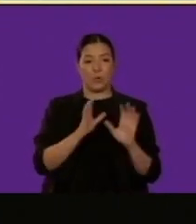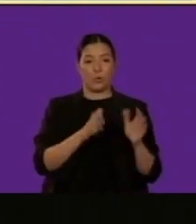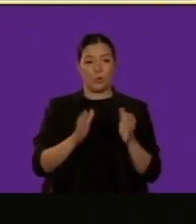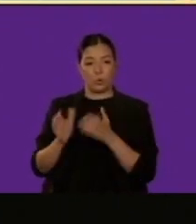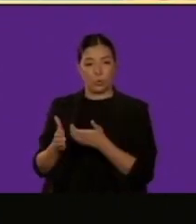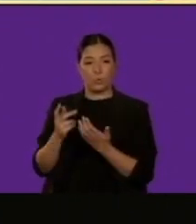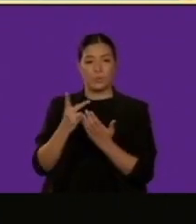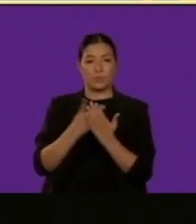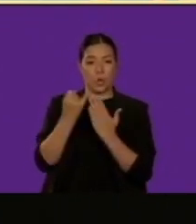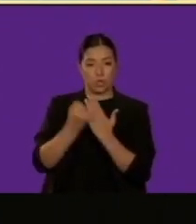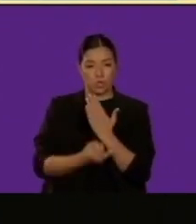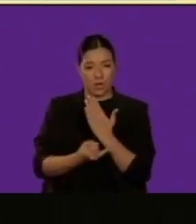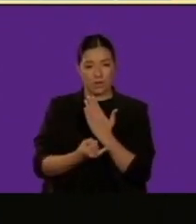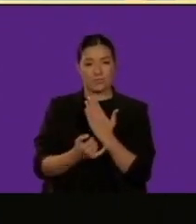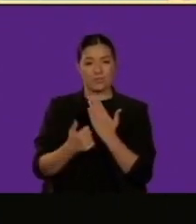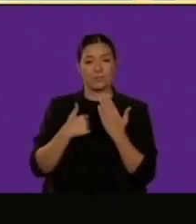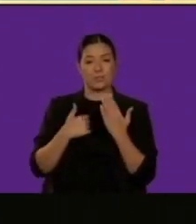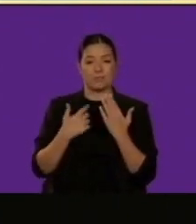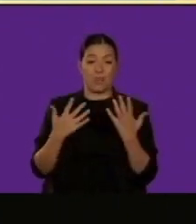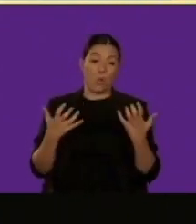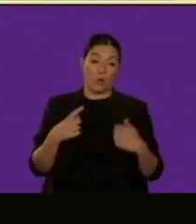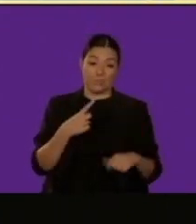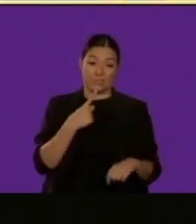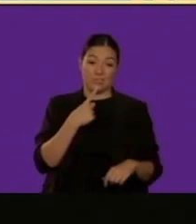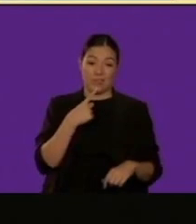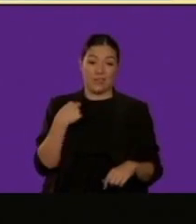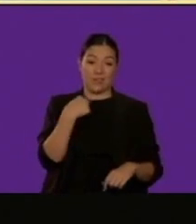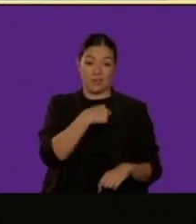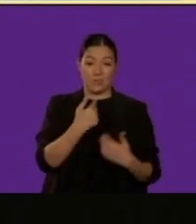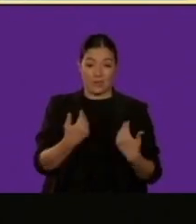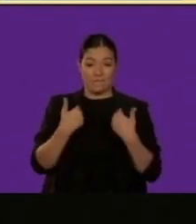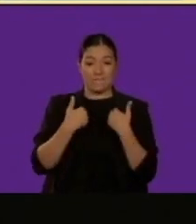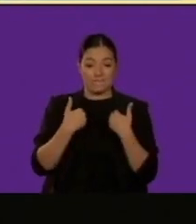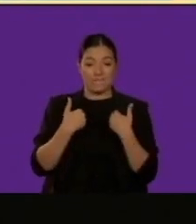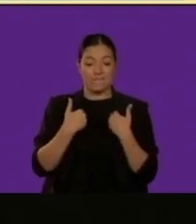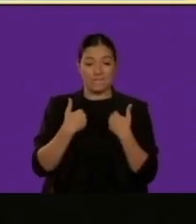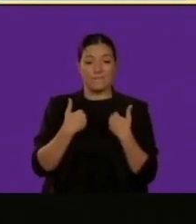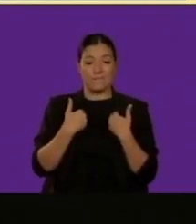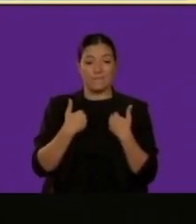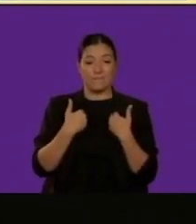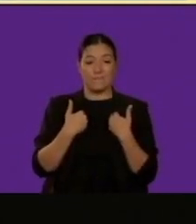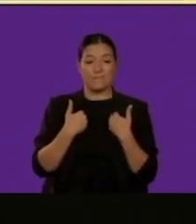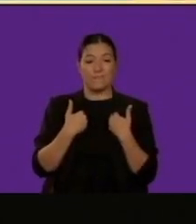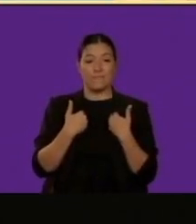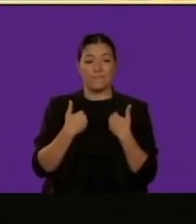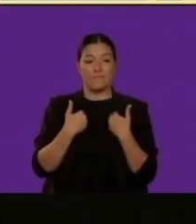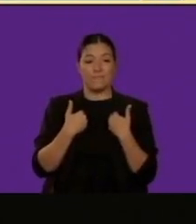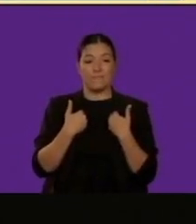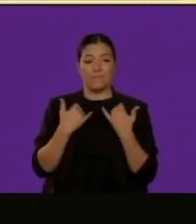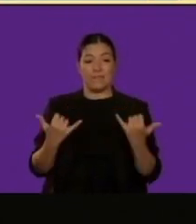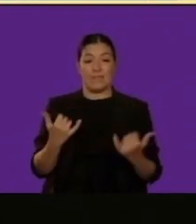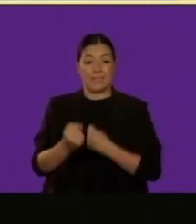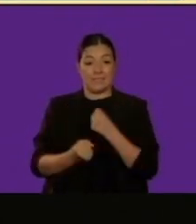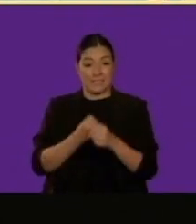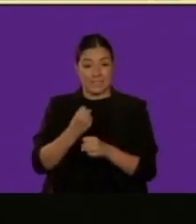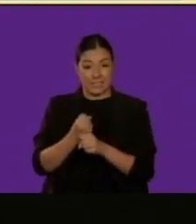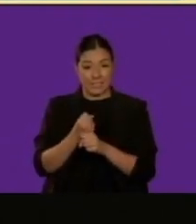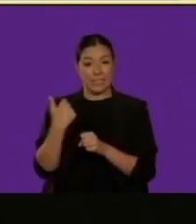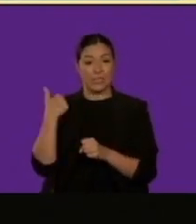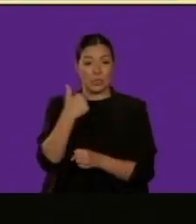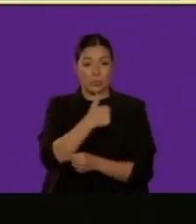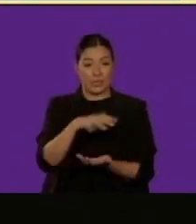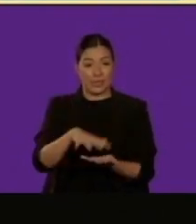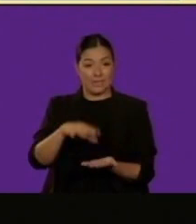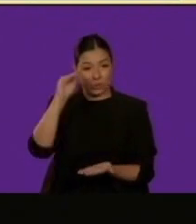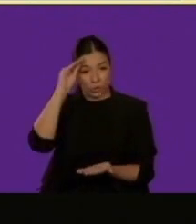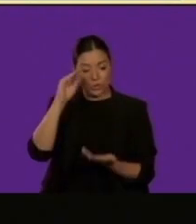started with the invents with change, and then we have inventors, and then inventat.